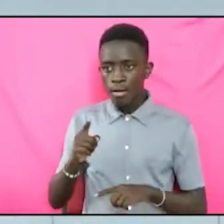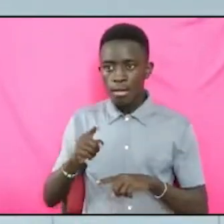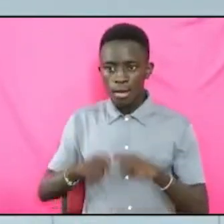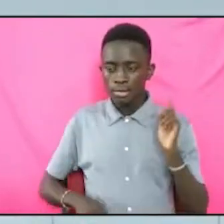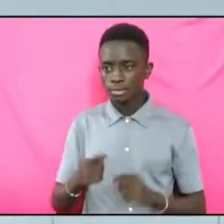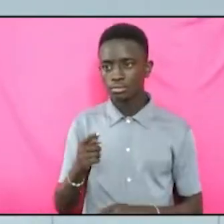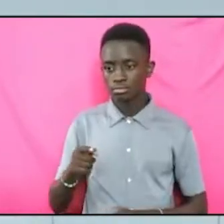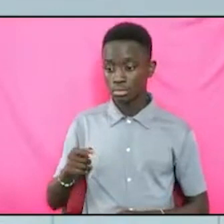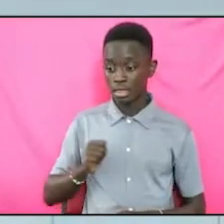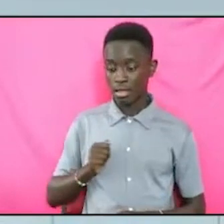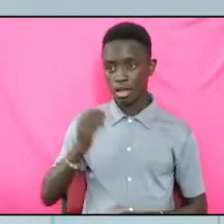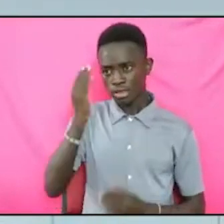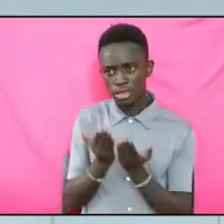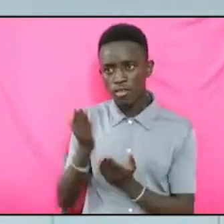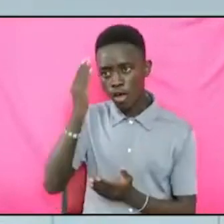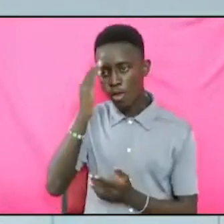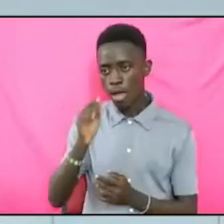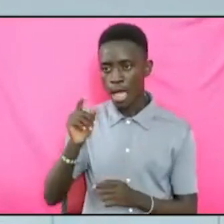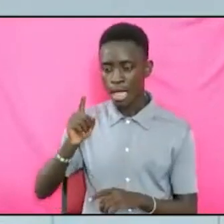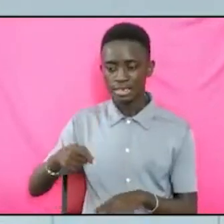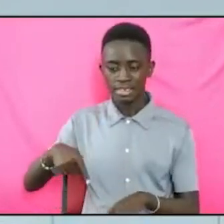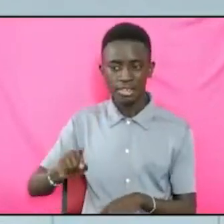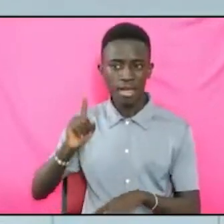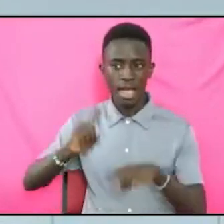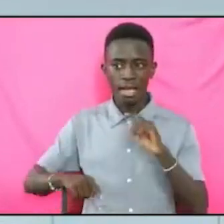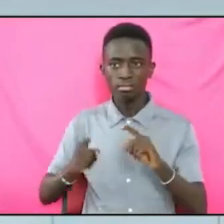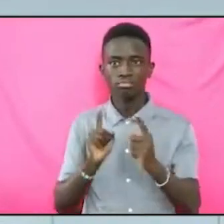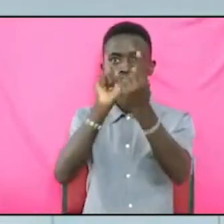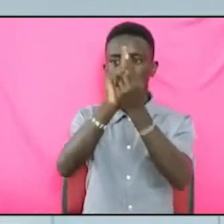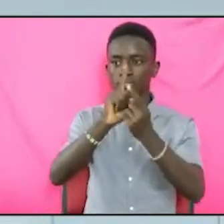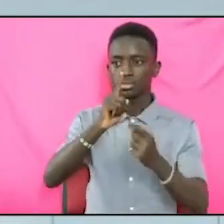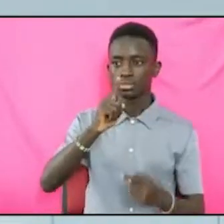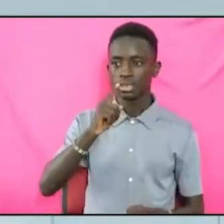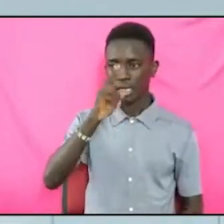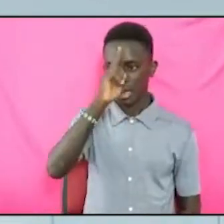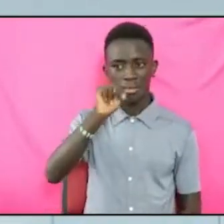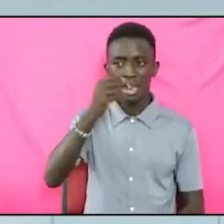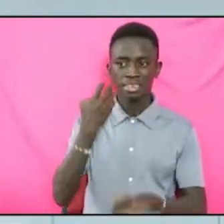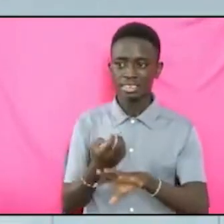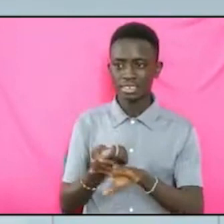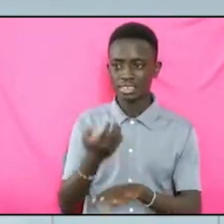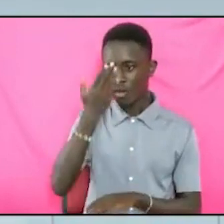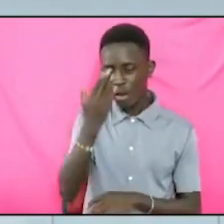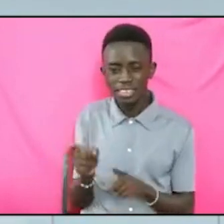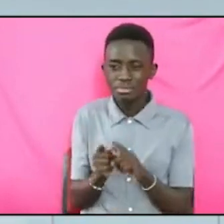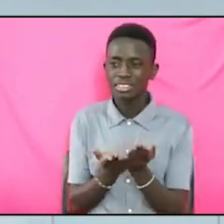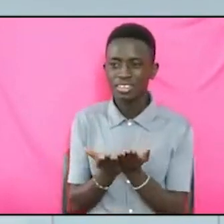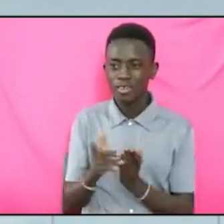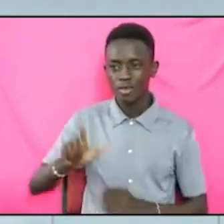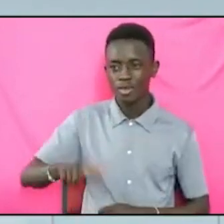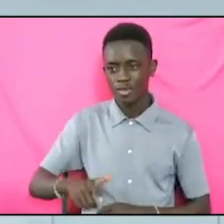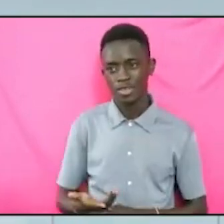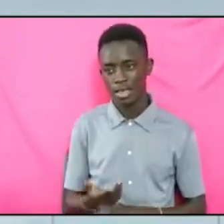her master there is a prophet in Samaria. She knows how things are run. And so she speaks to the wife of